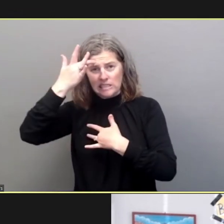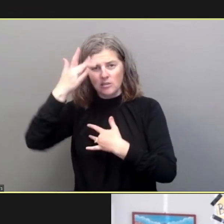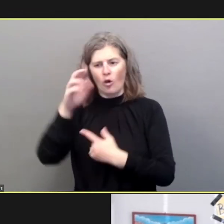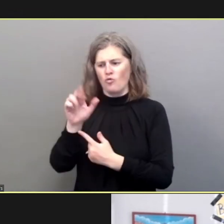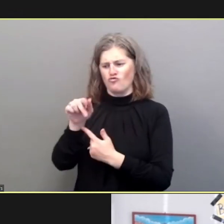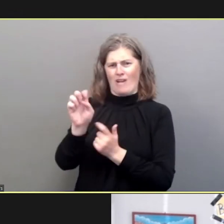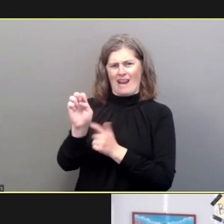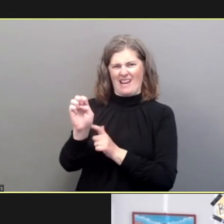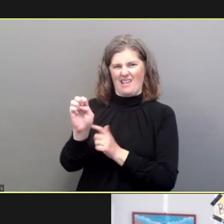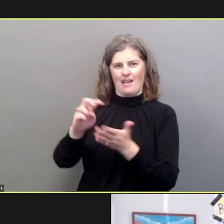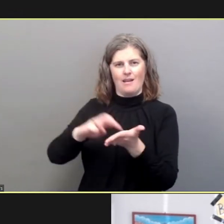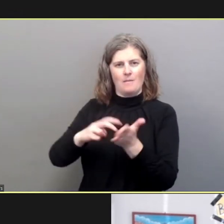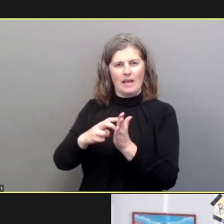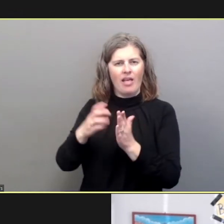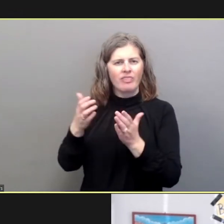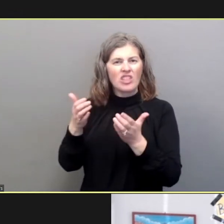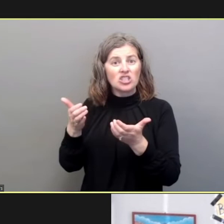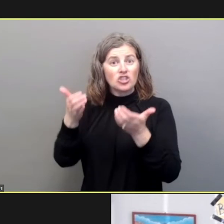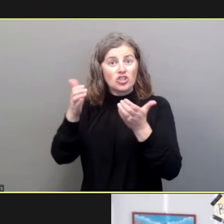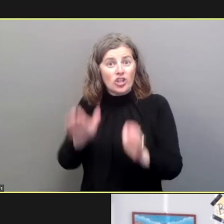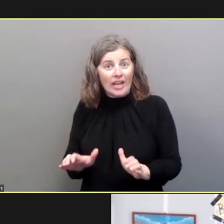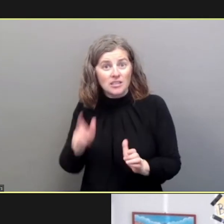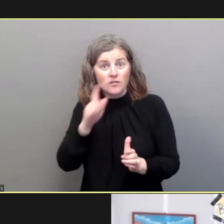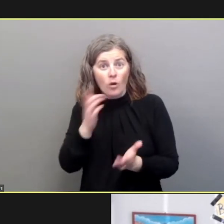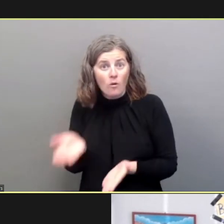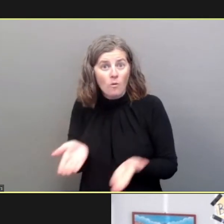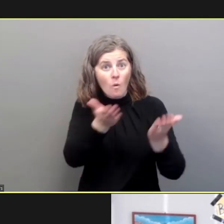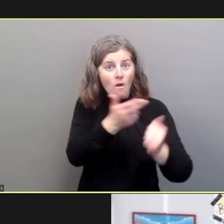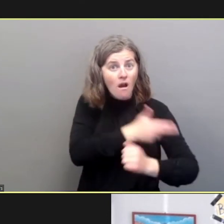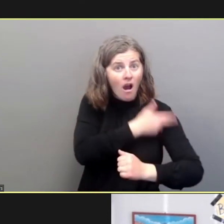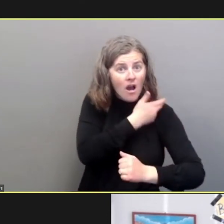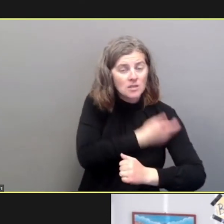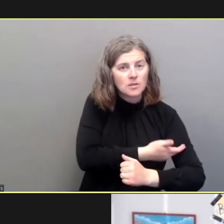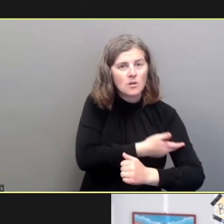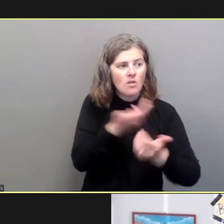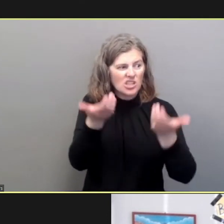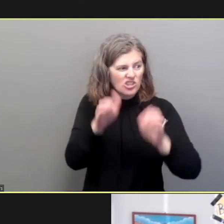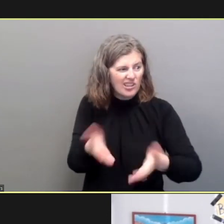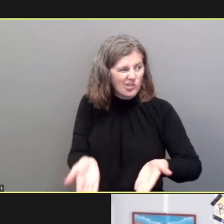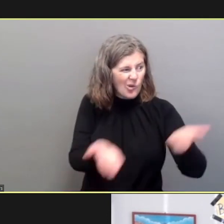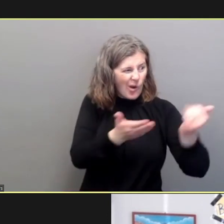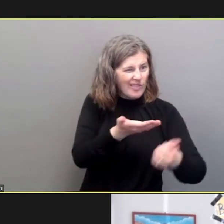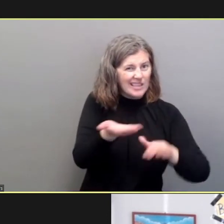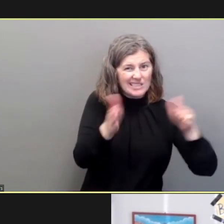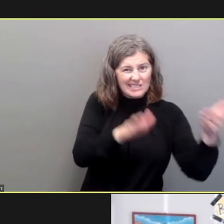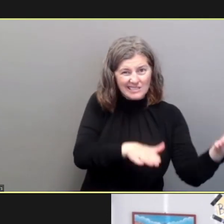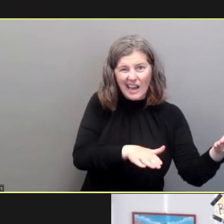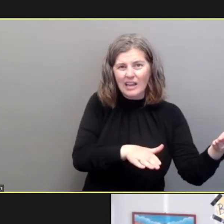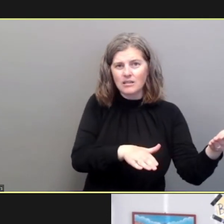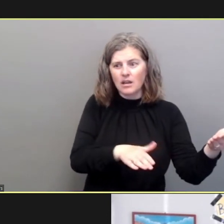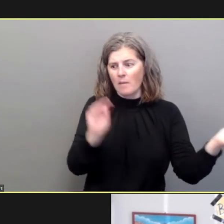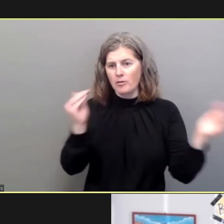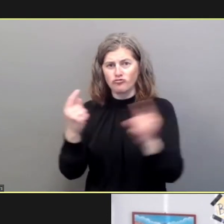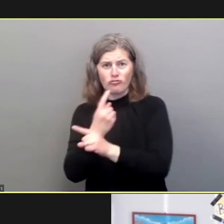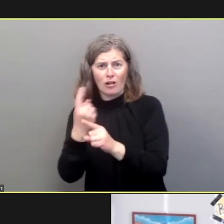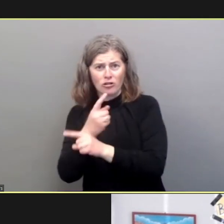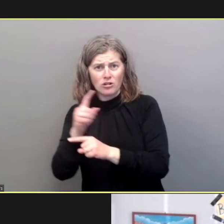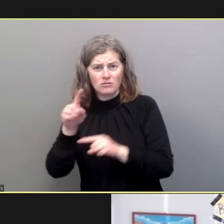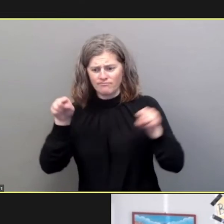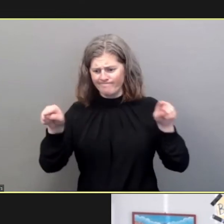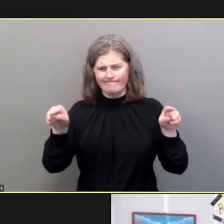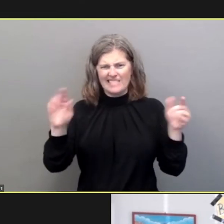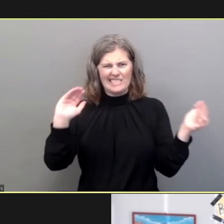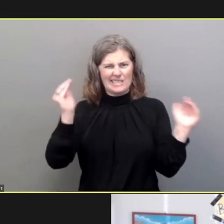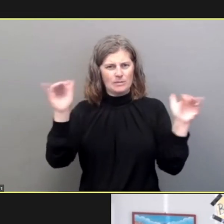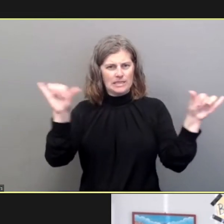mean your chances of ending up in the hospital or dying don't appear to be higher. On the other hand, if something is more